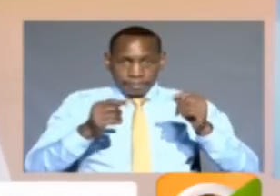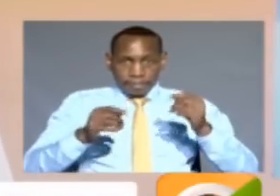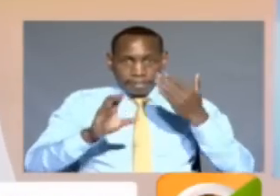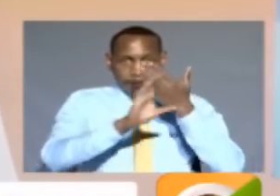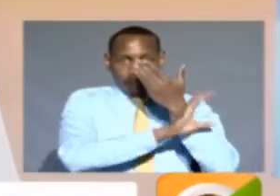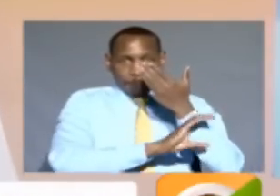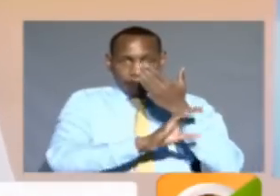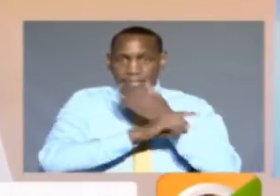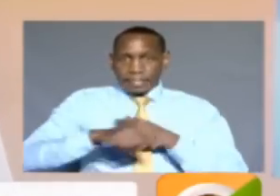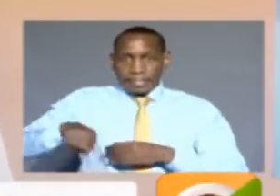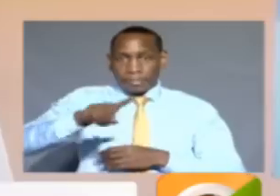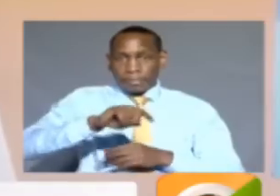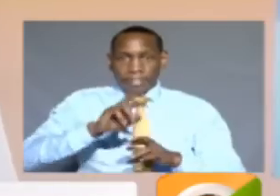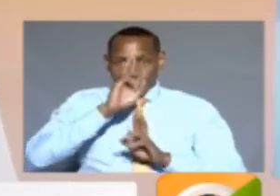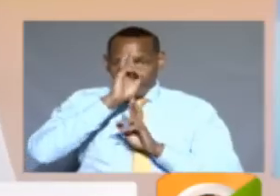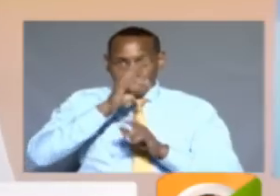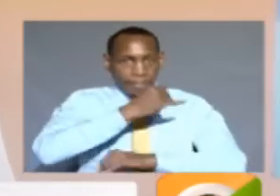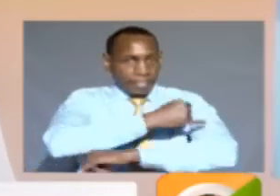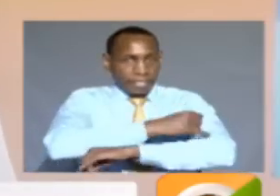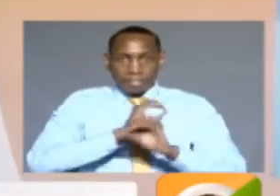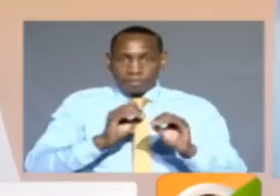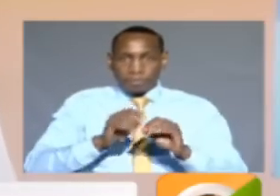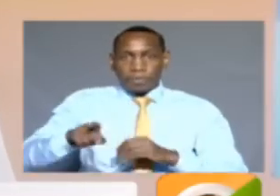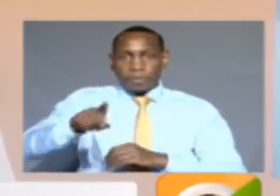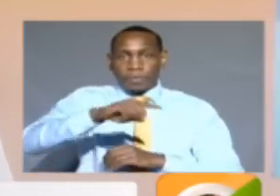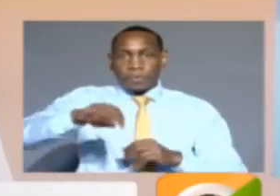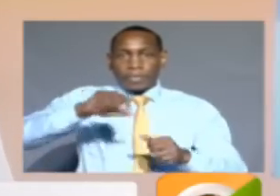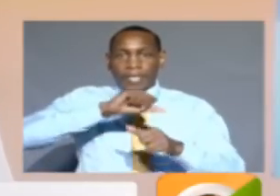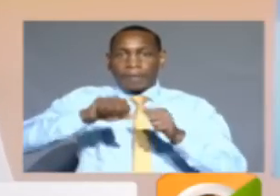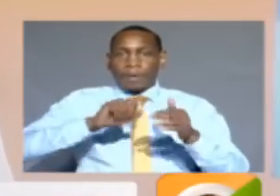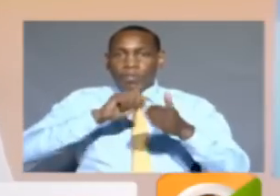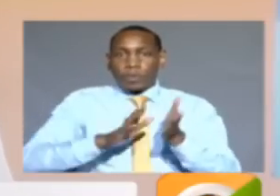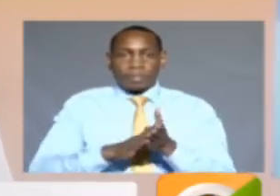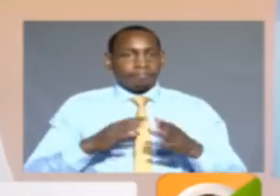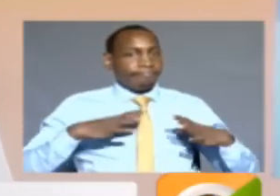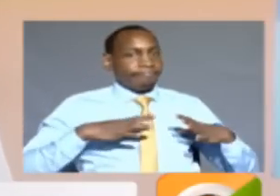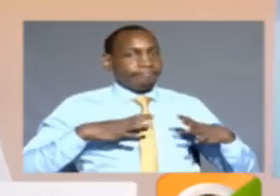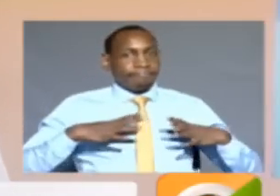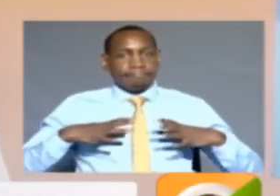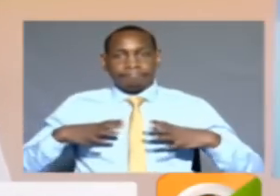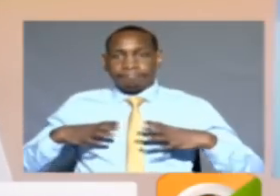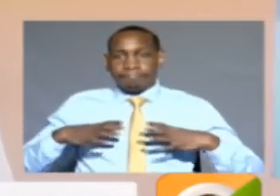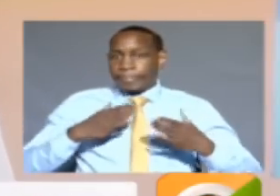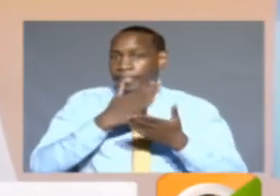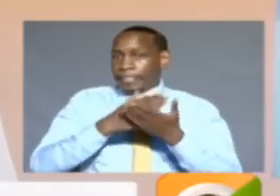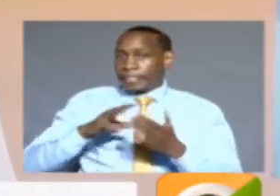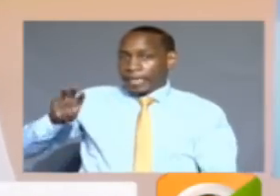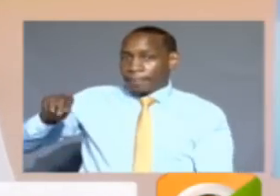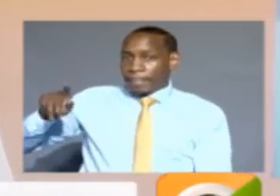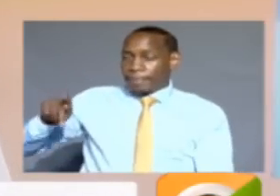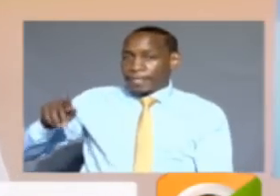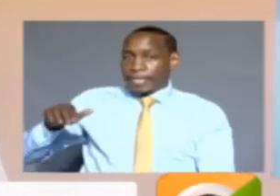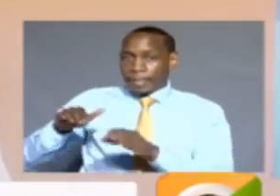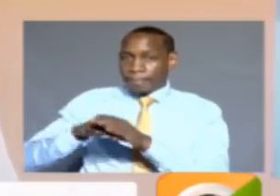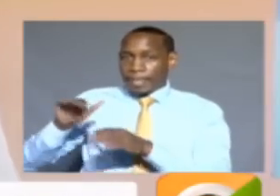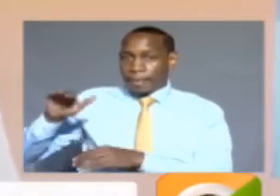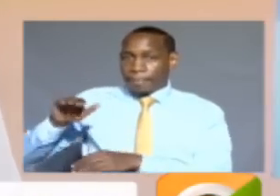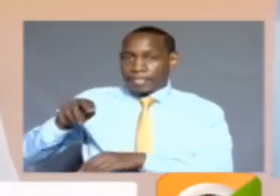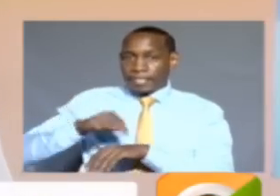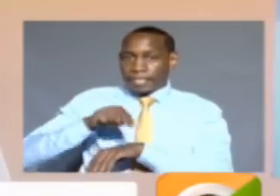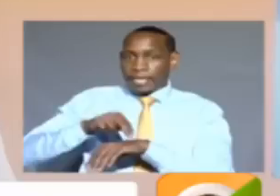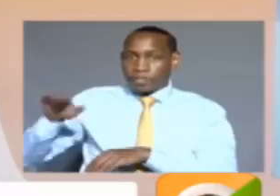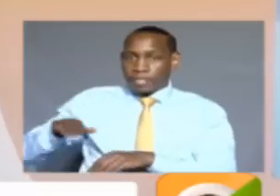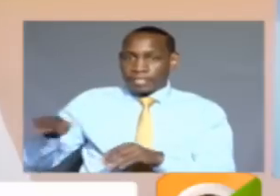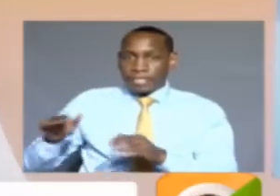about institutions. We are about ego. In fact, some of those MPs, actually the members of the National Assembly and members of the